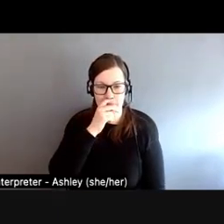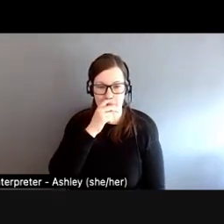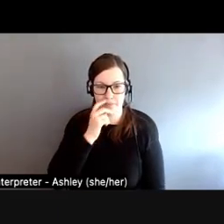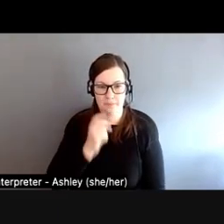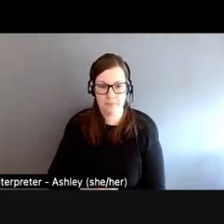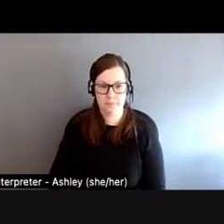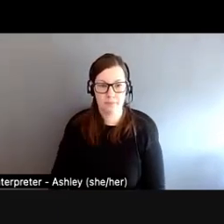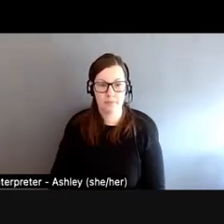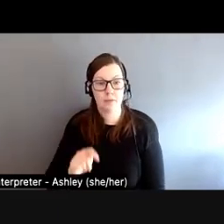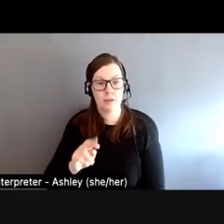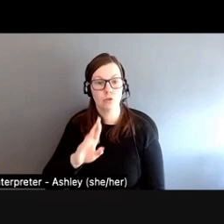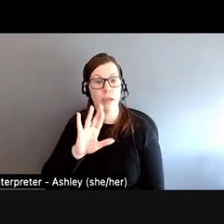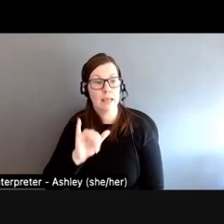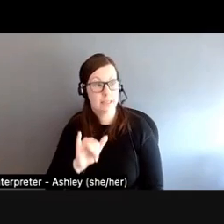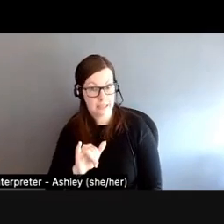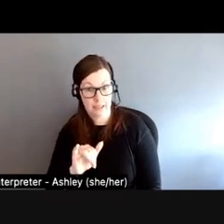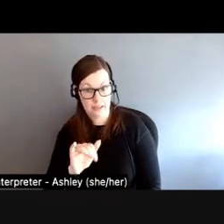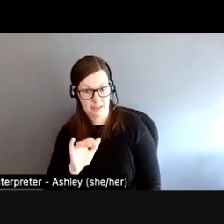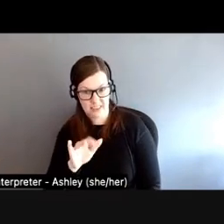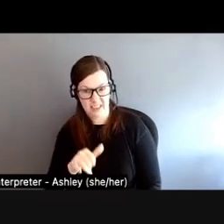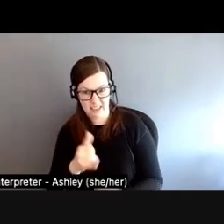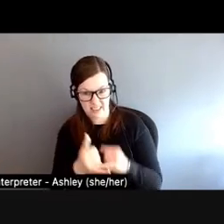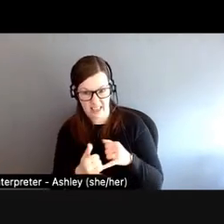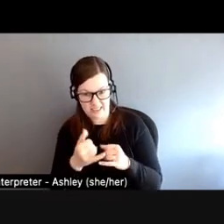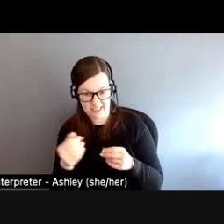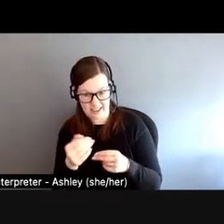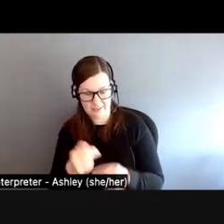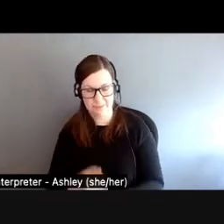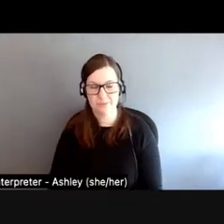That was the last slide, Mina. Okay, thank you.